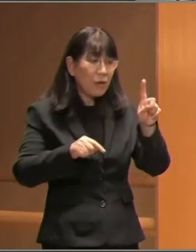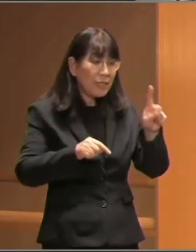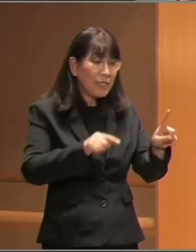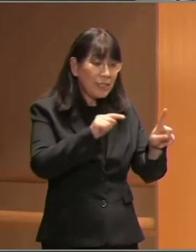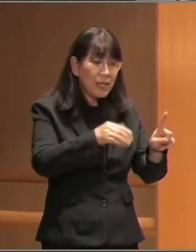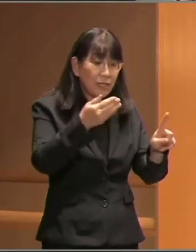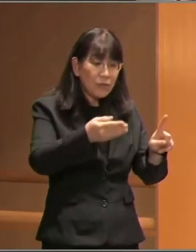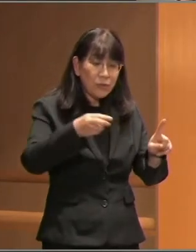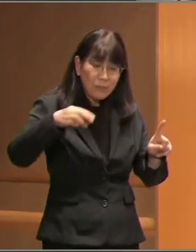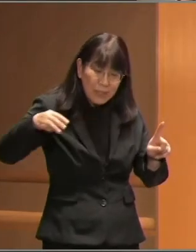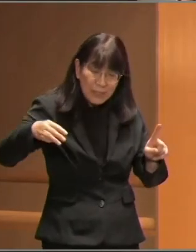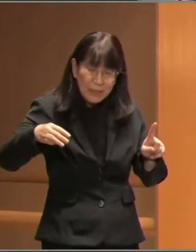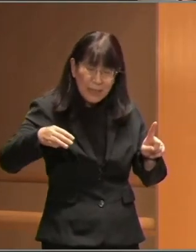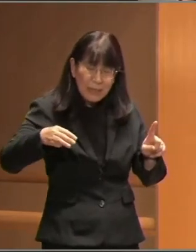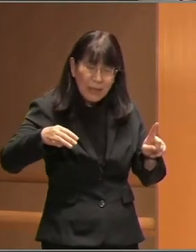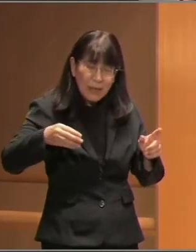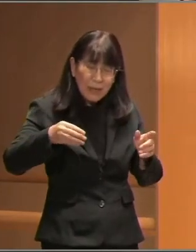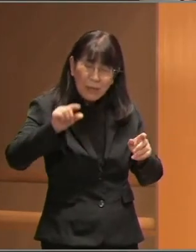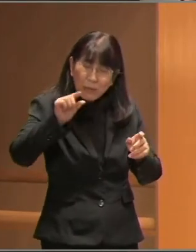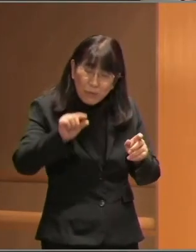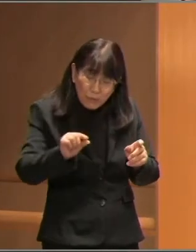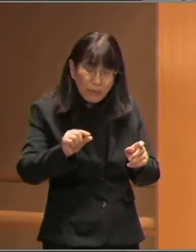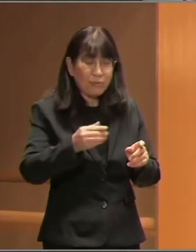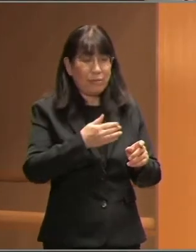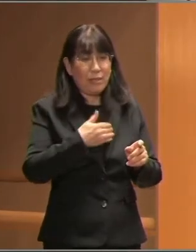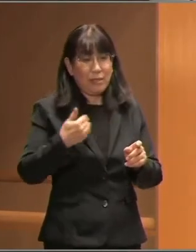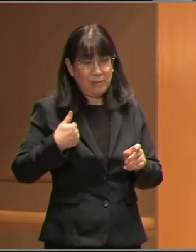to 1.9 millimeters.